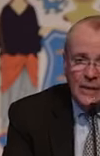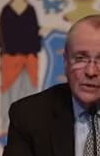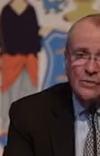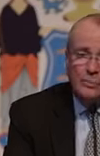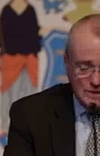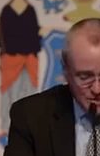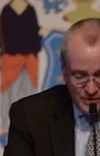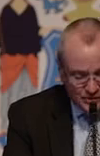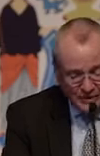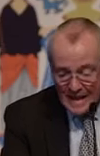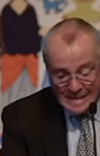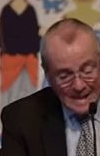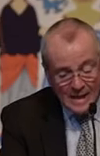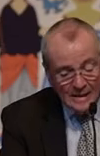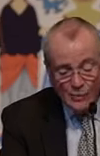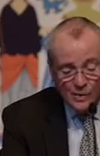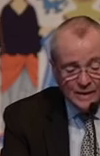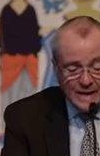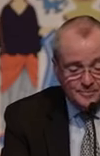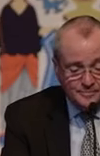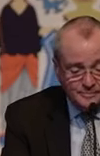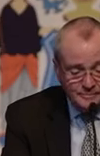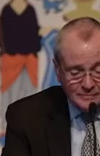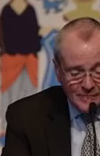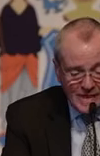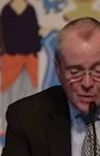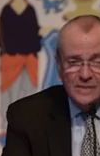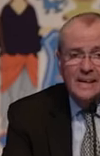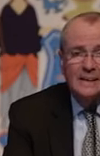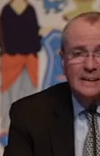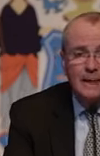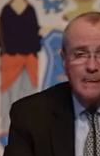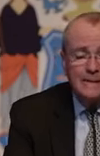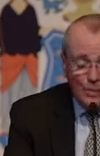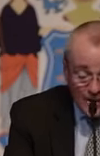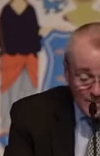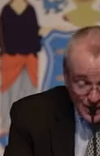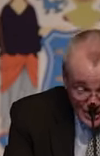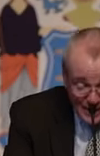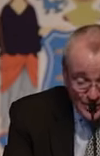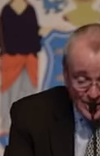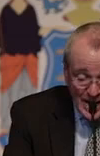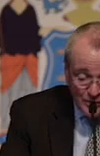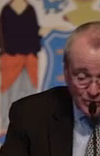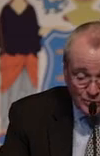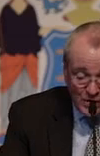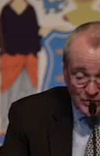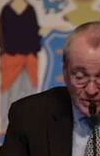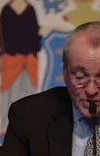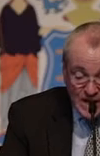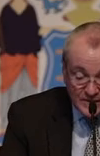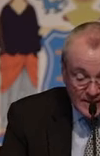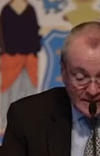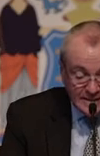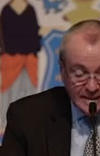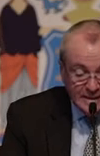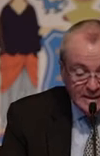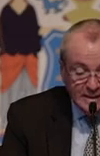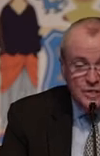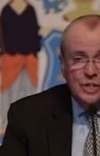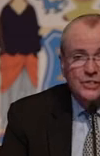And on those principles, I cannot and will not equivocate. One of my childhood idols was President John F.